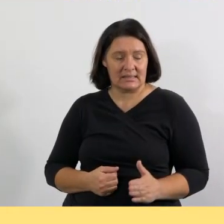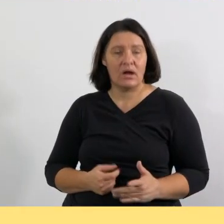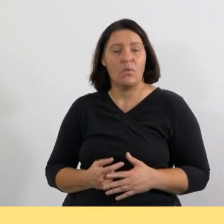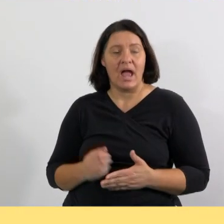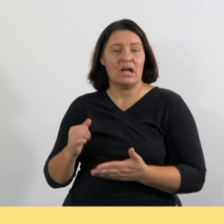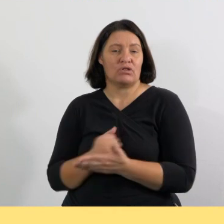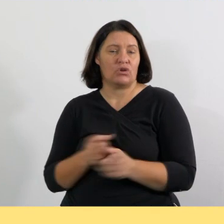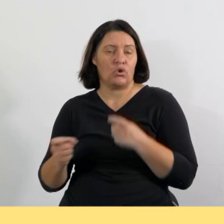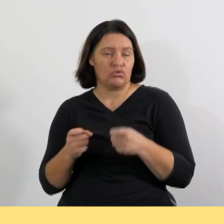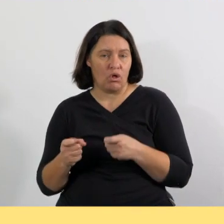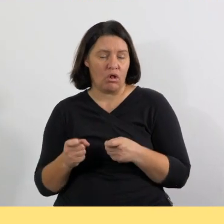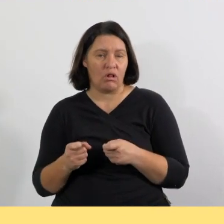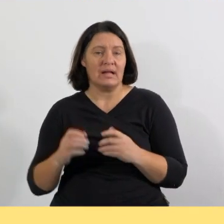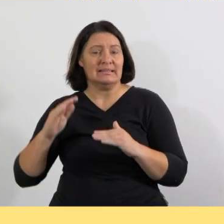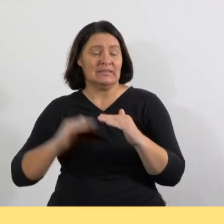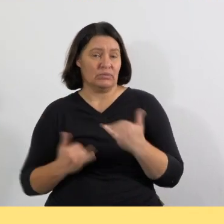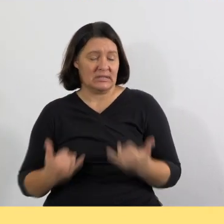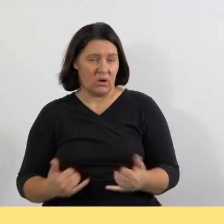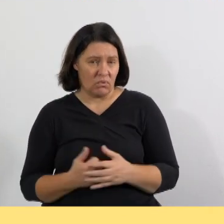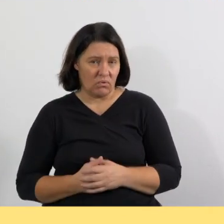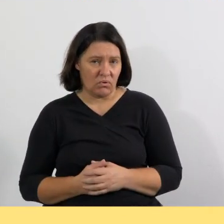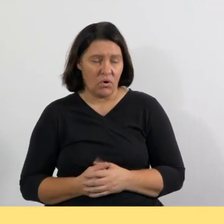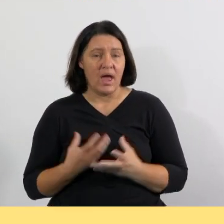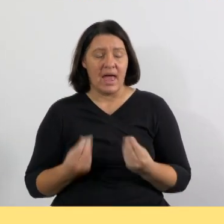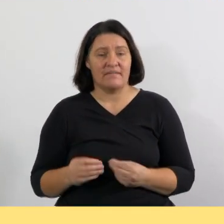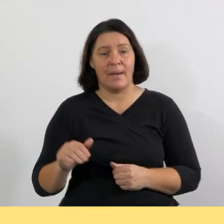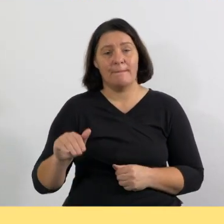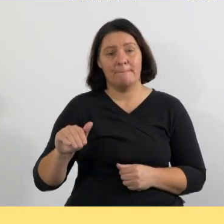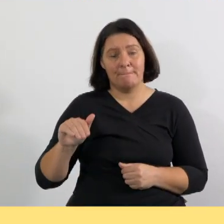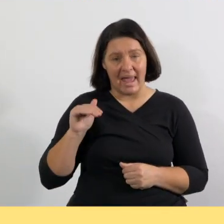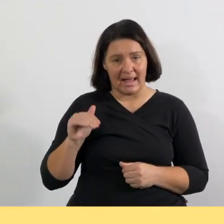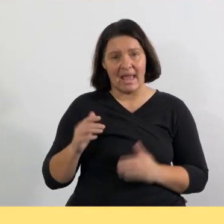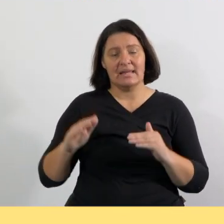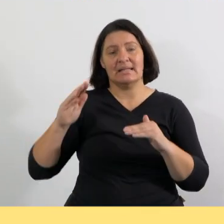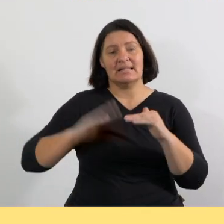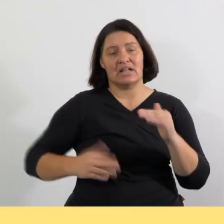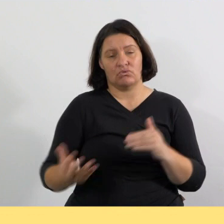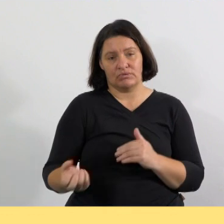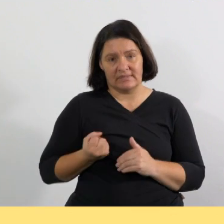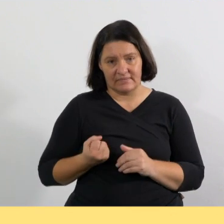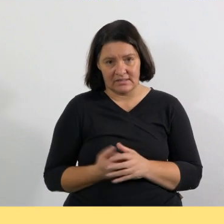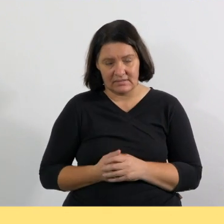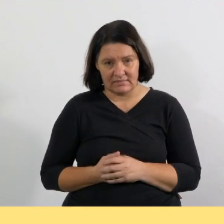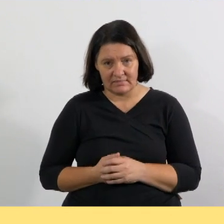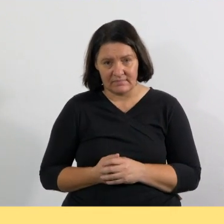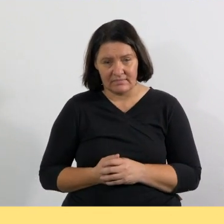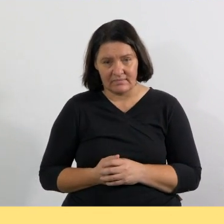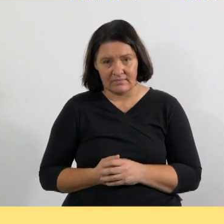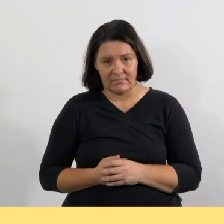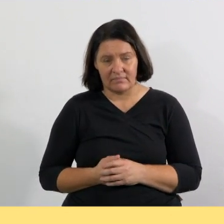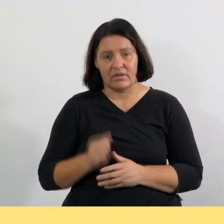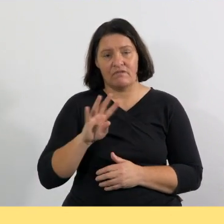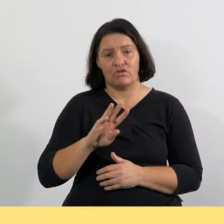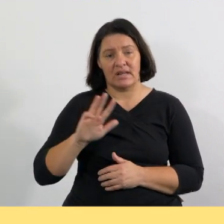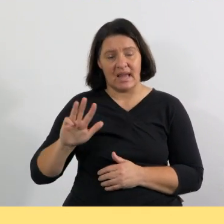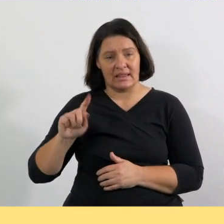side where our creditors control account is decreasing now, you have bank and discount received,